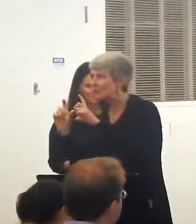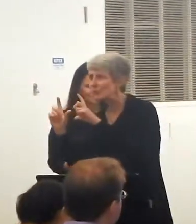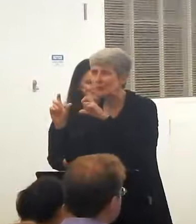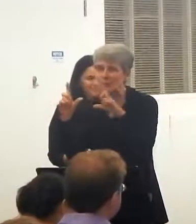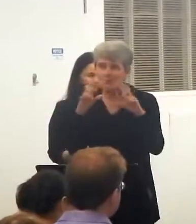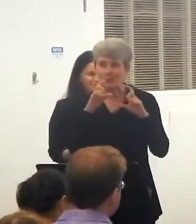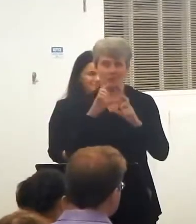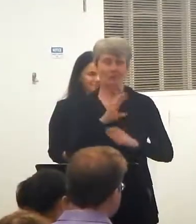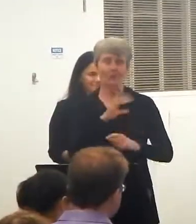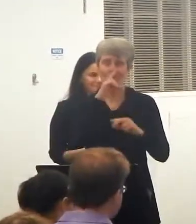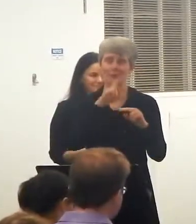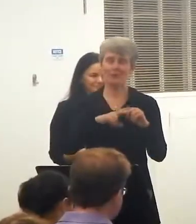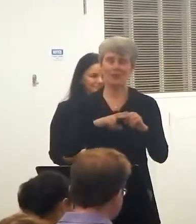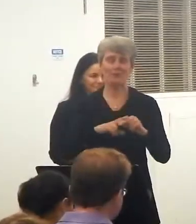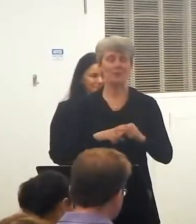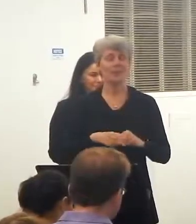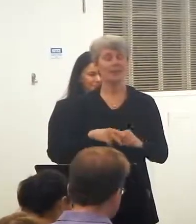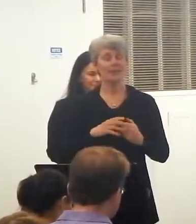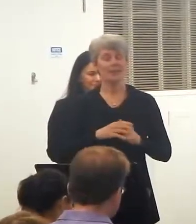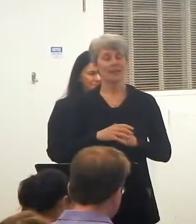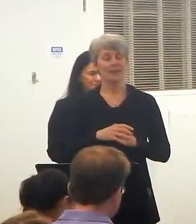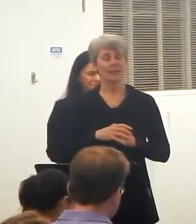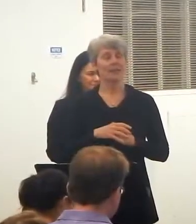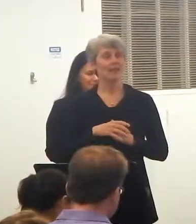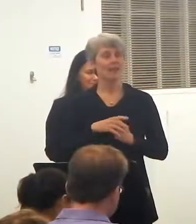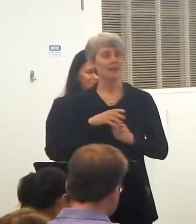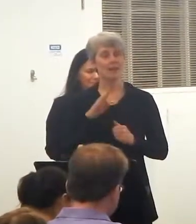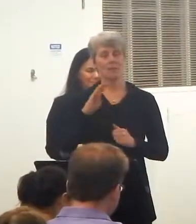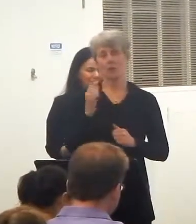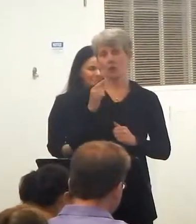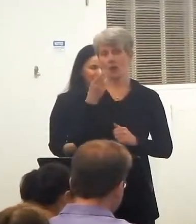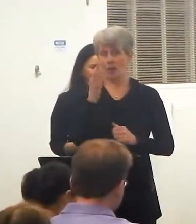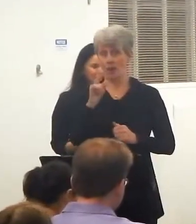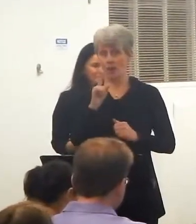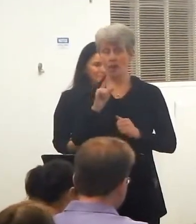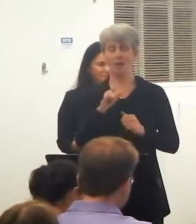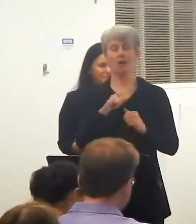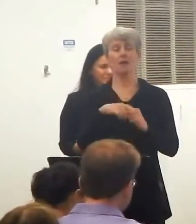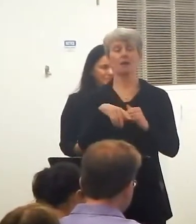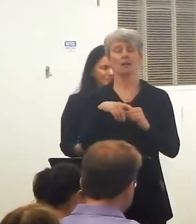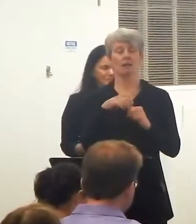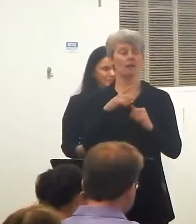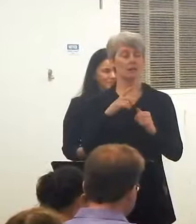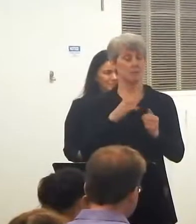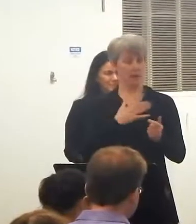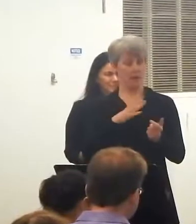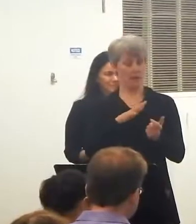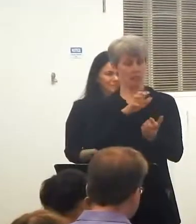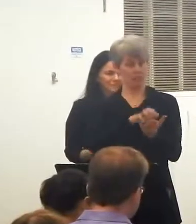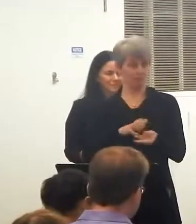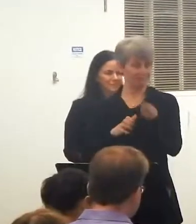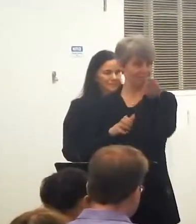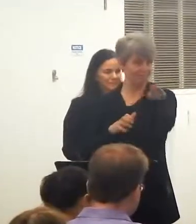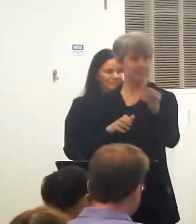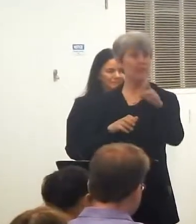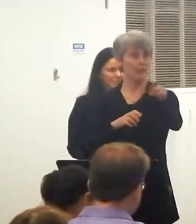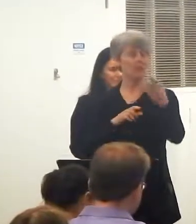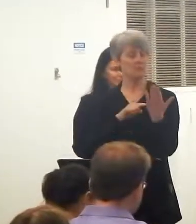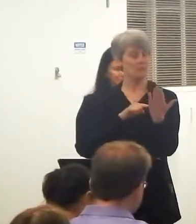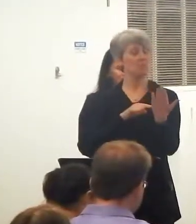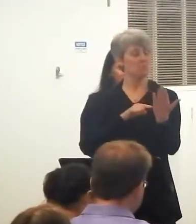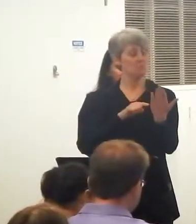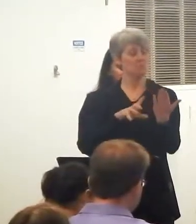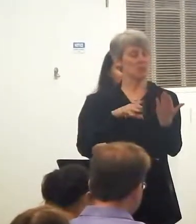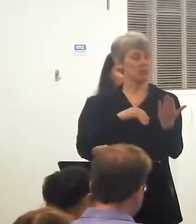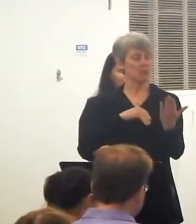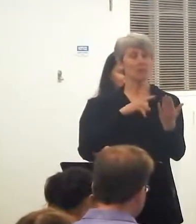So I remember reading the email from my publisher, Book Hug, that they'd accepted the manuscript and that they were excited to work with me. I am